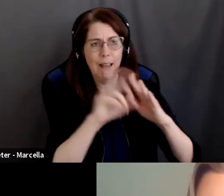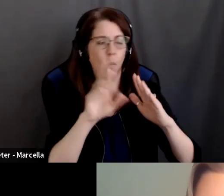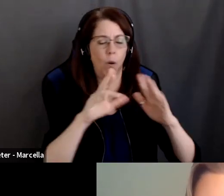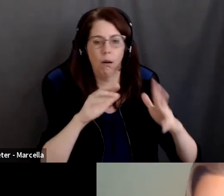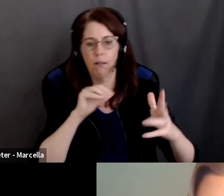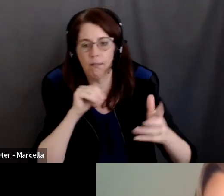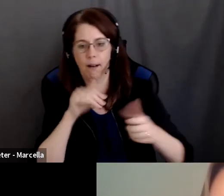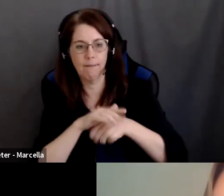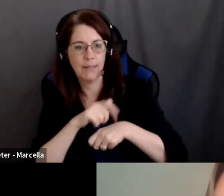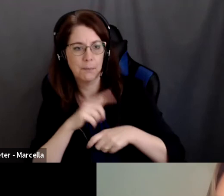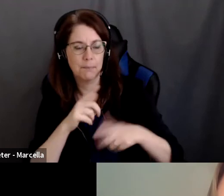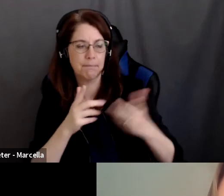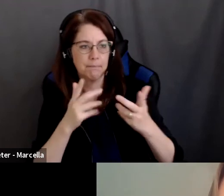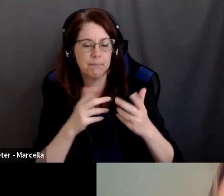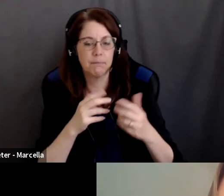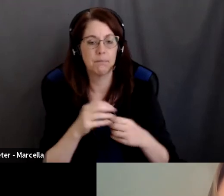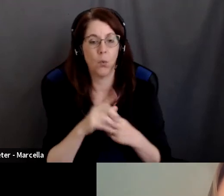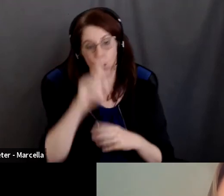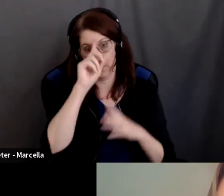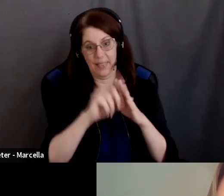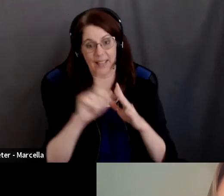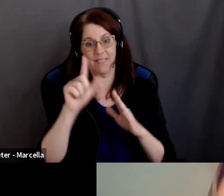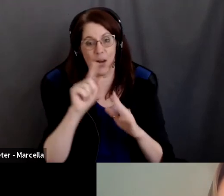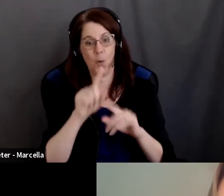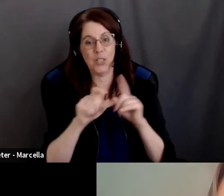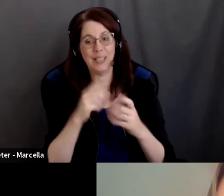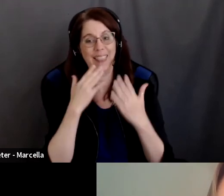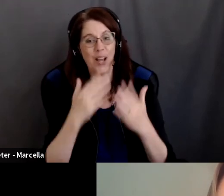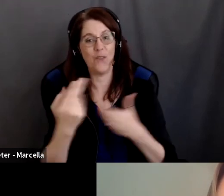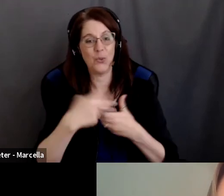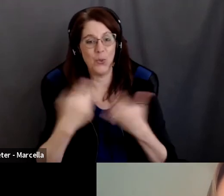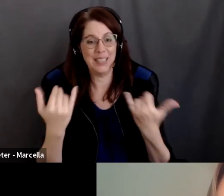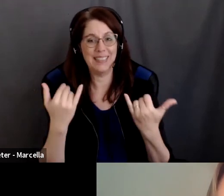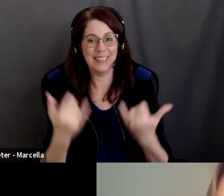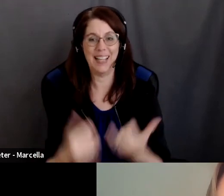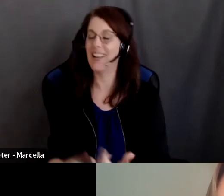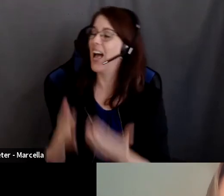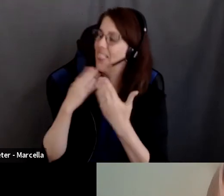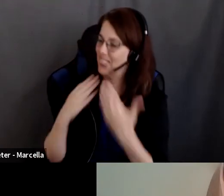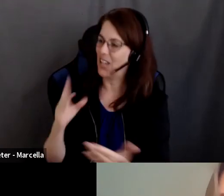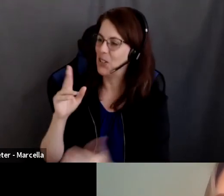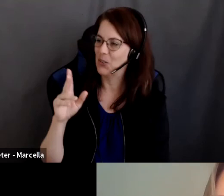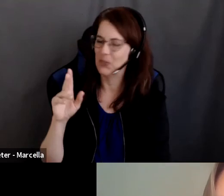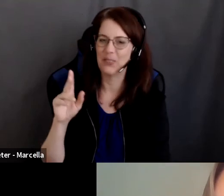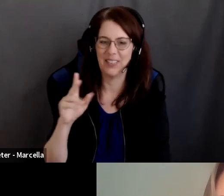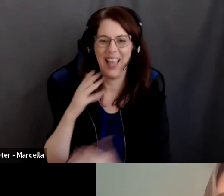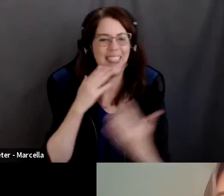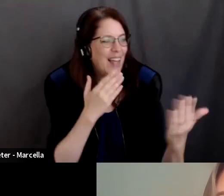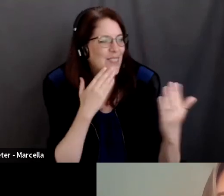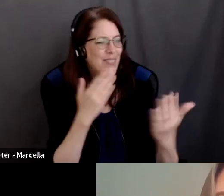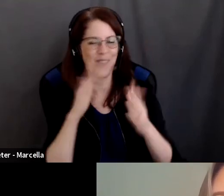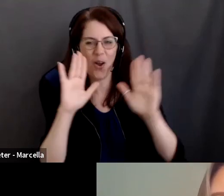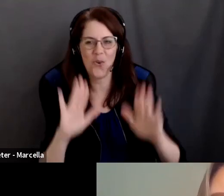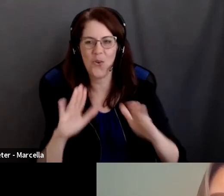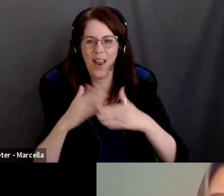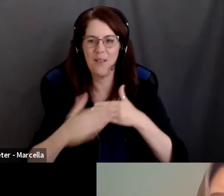you come up later. So thank you all for joining today. Thank you for having us. Thank you, everybody. Have a great